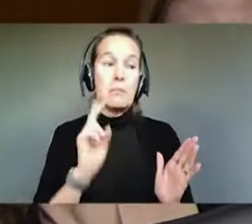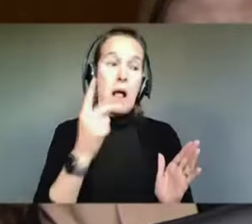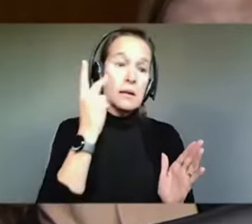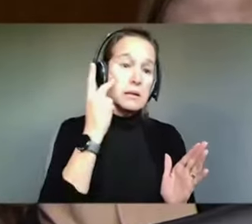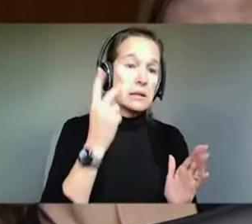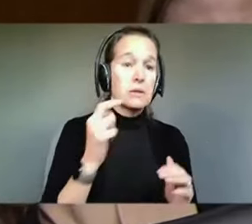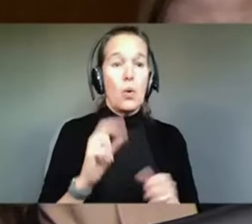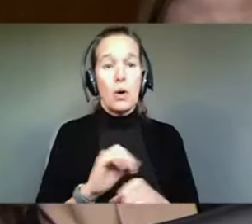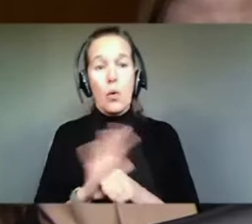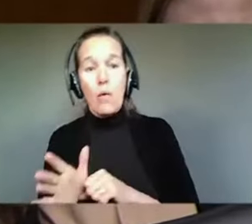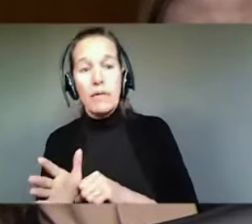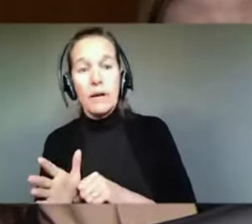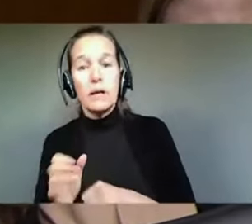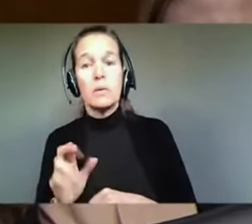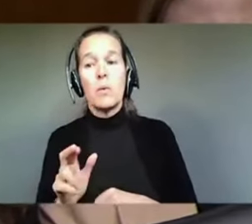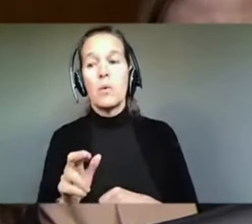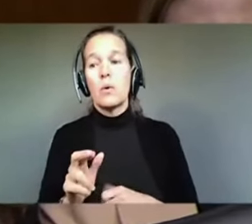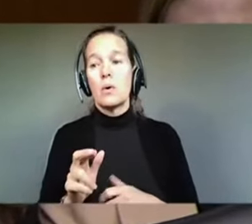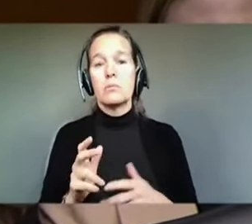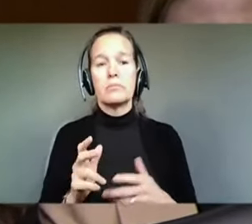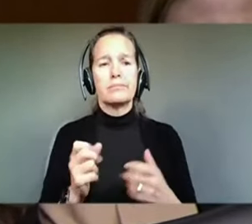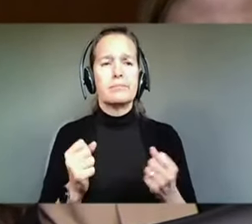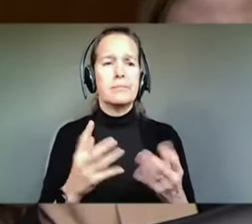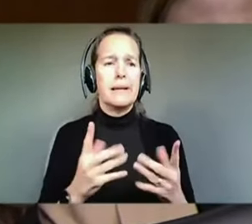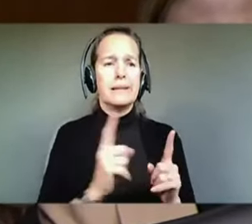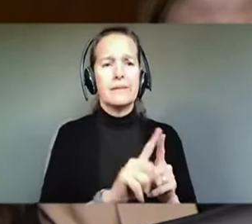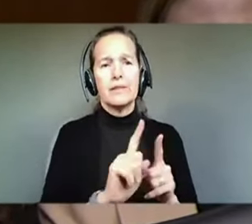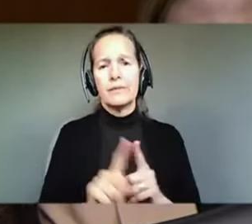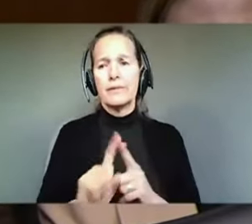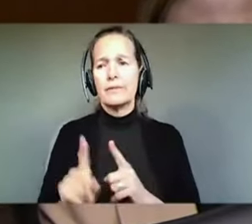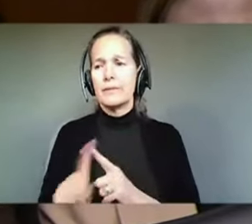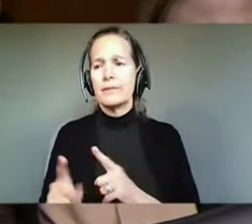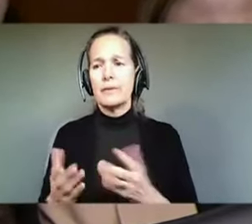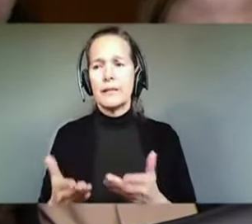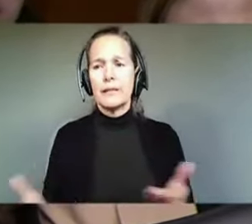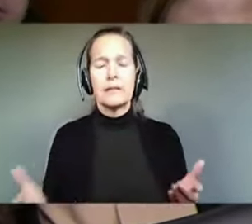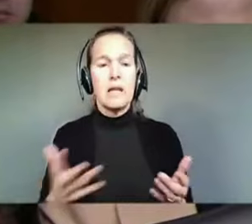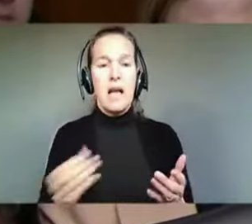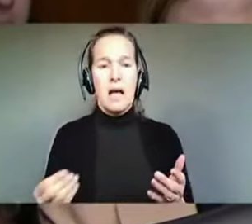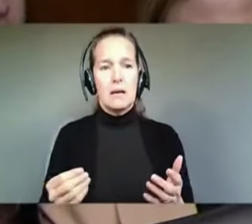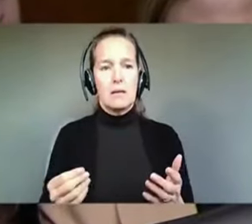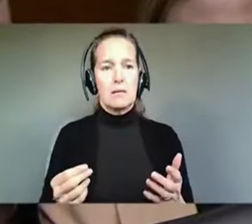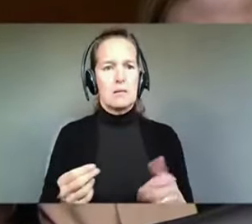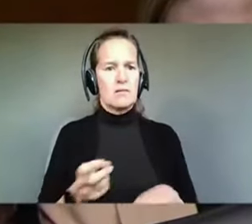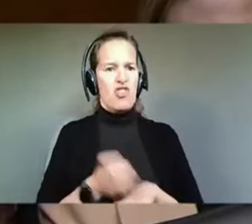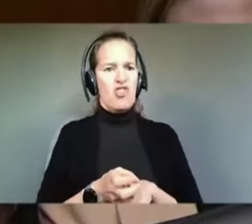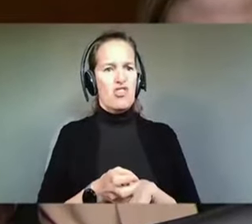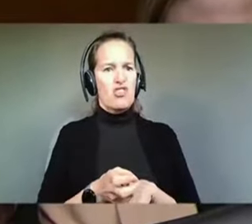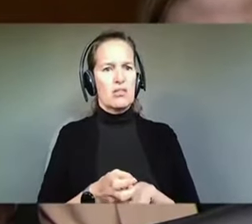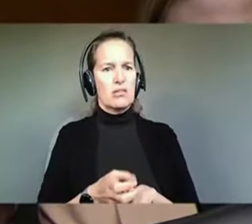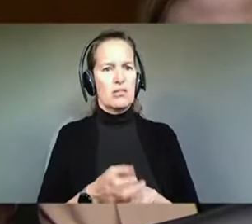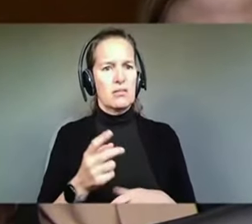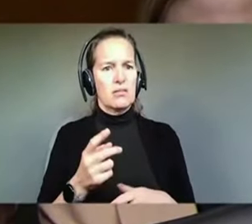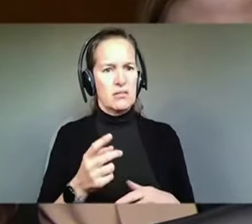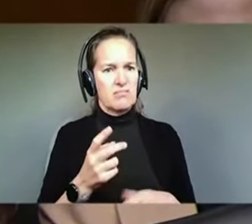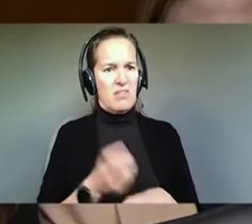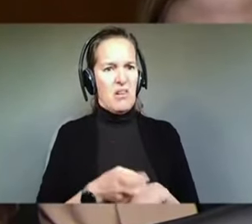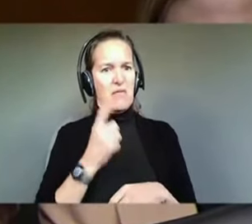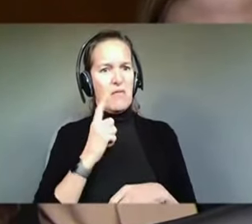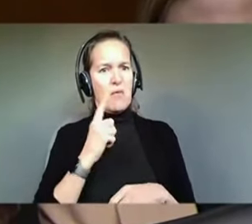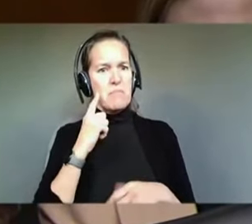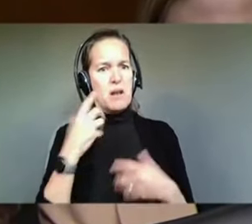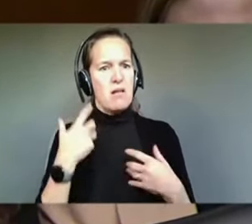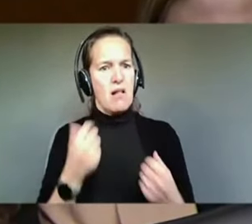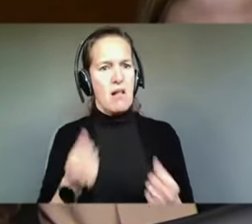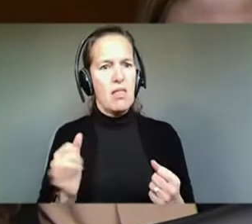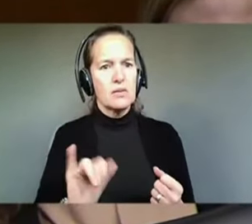or just so many different things. And that's hard. That's hard on the mental health as well. And so I